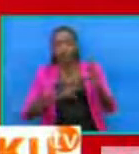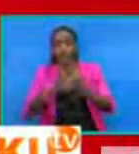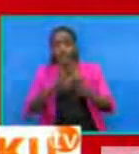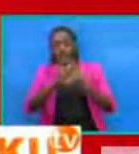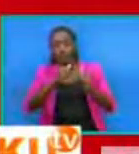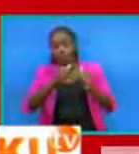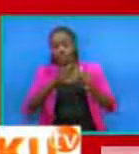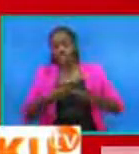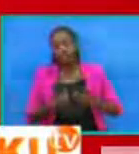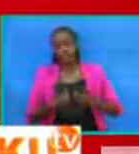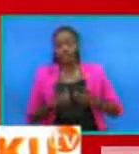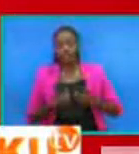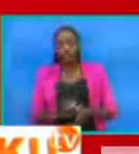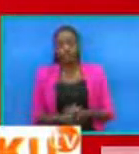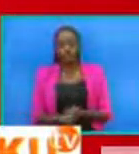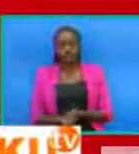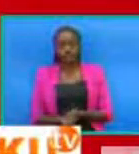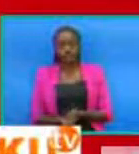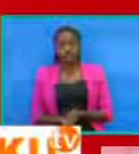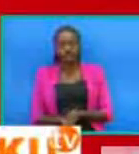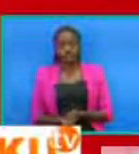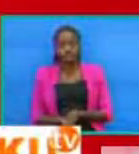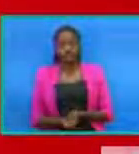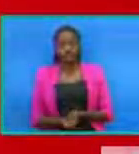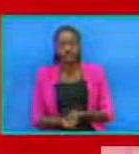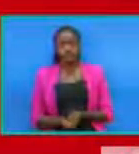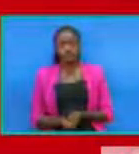have who have